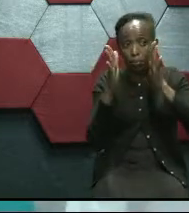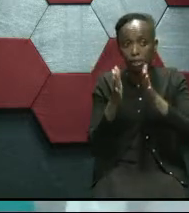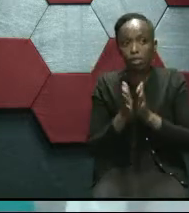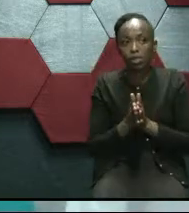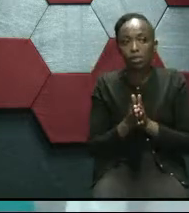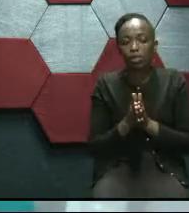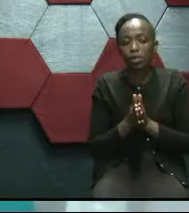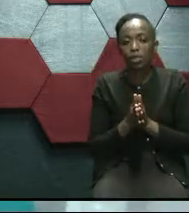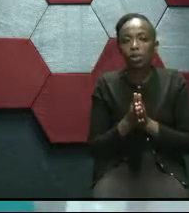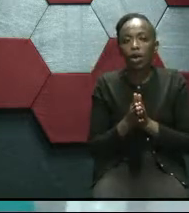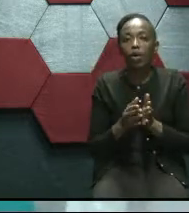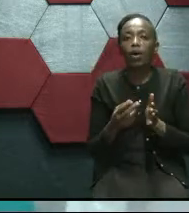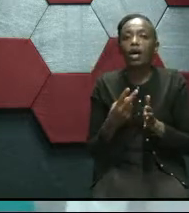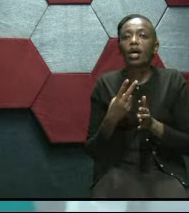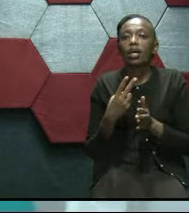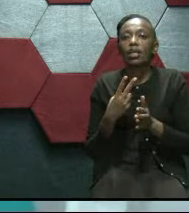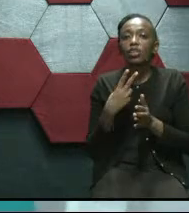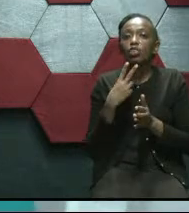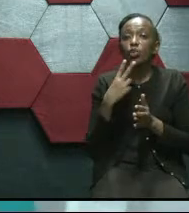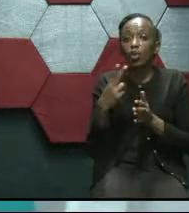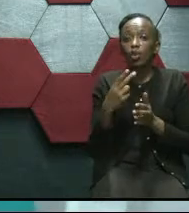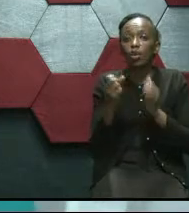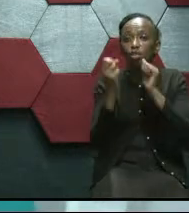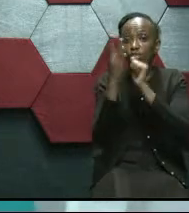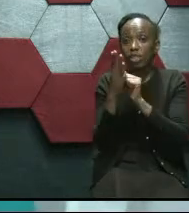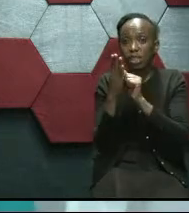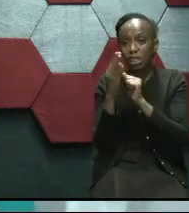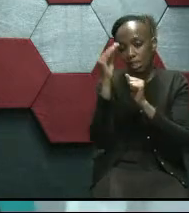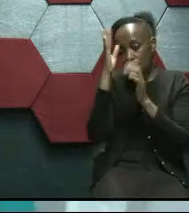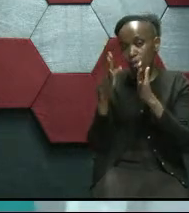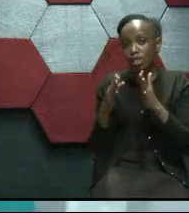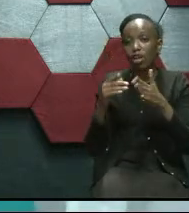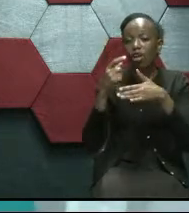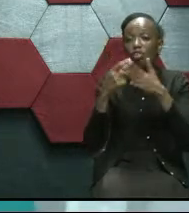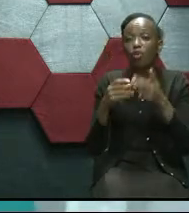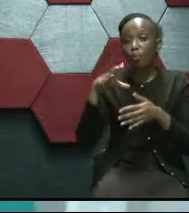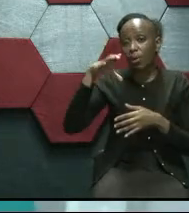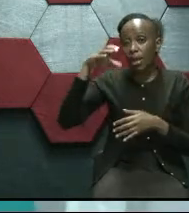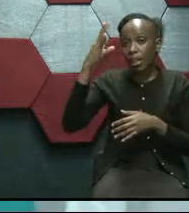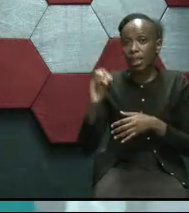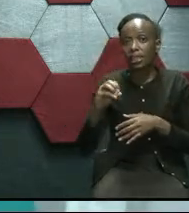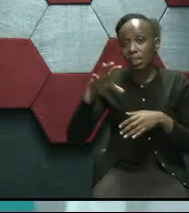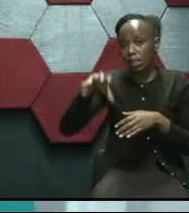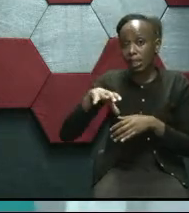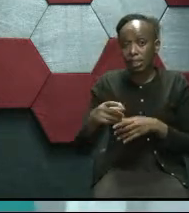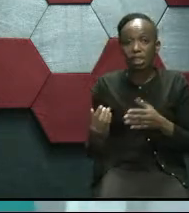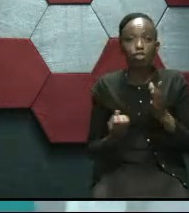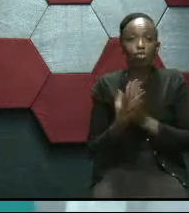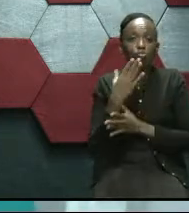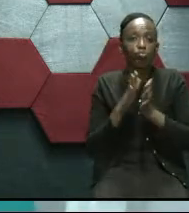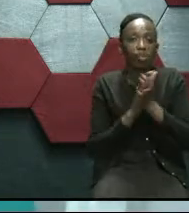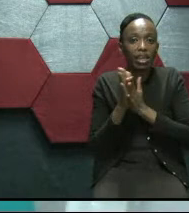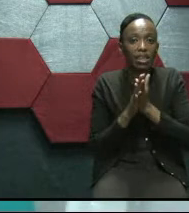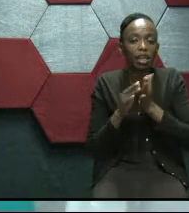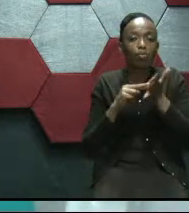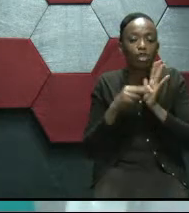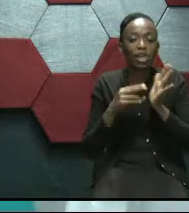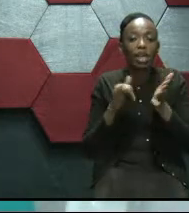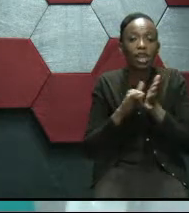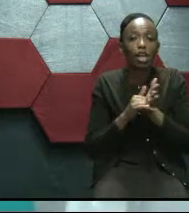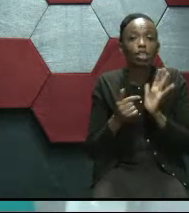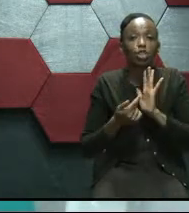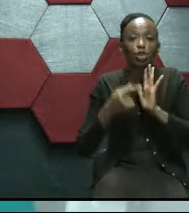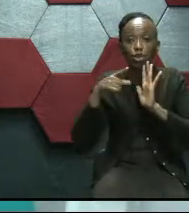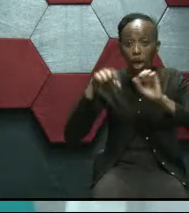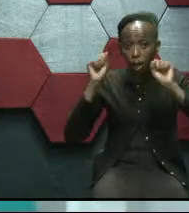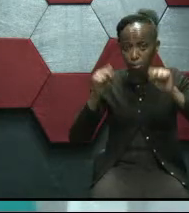you, all 214 students from 30 counties, for coming up with exciting projects which showcase your abilities